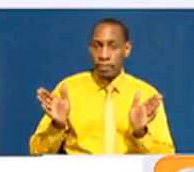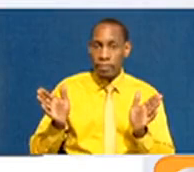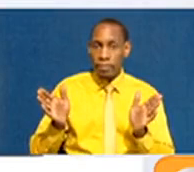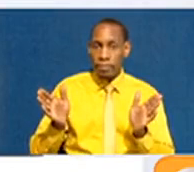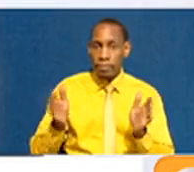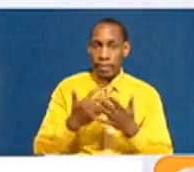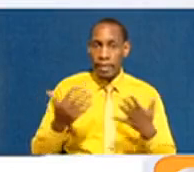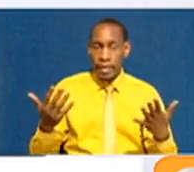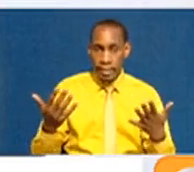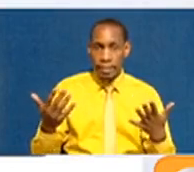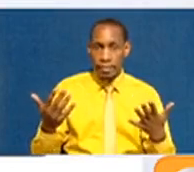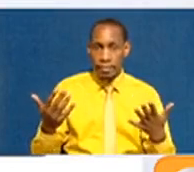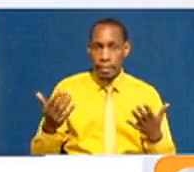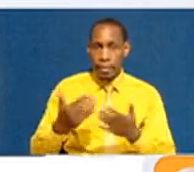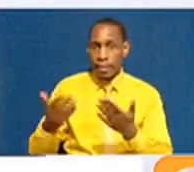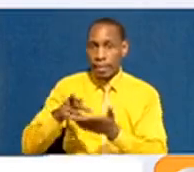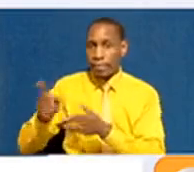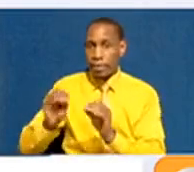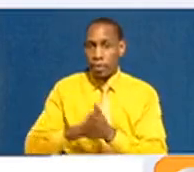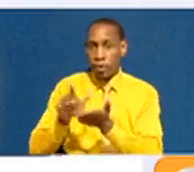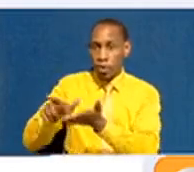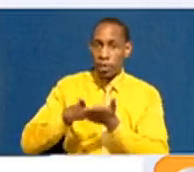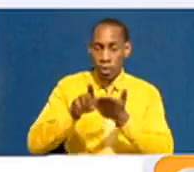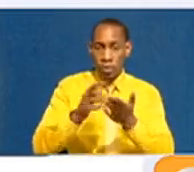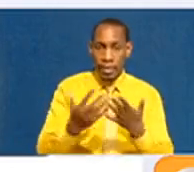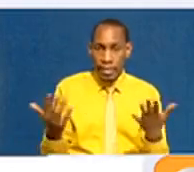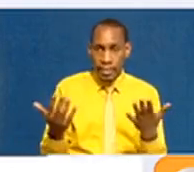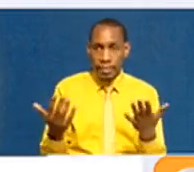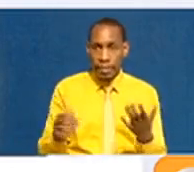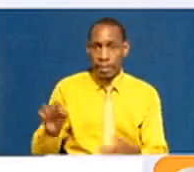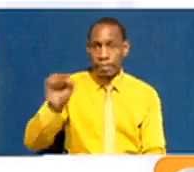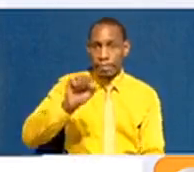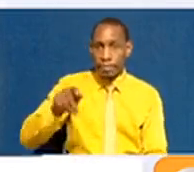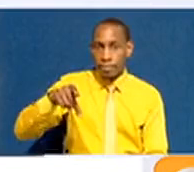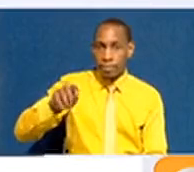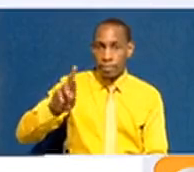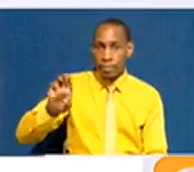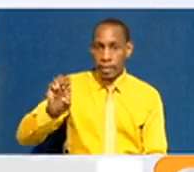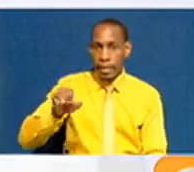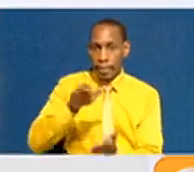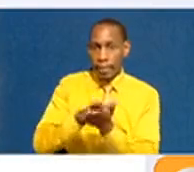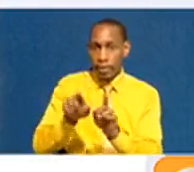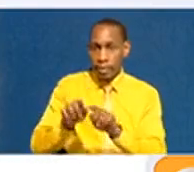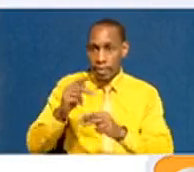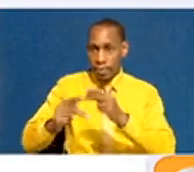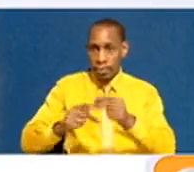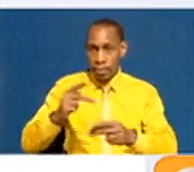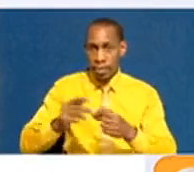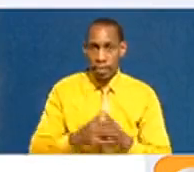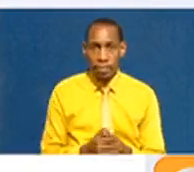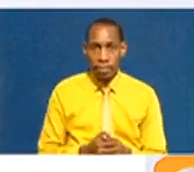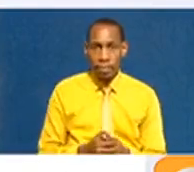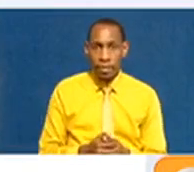So assets and liabilities, loans and assets of Spire Bank, and in the process,